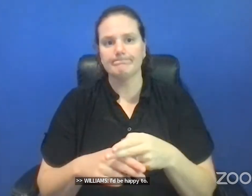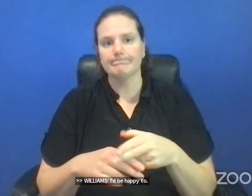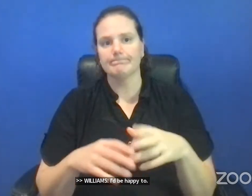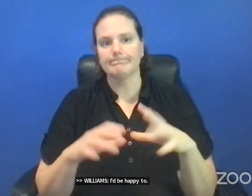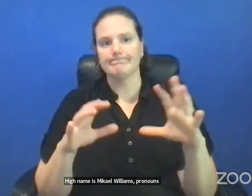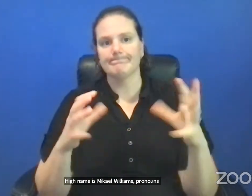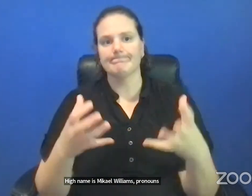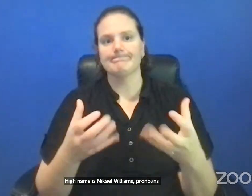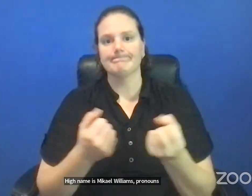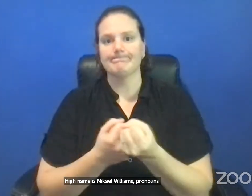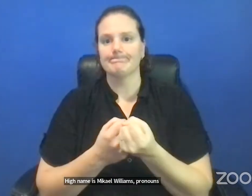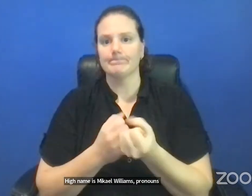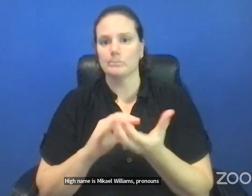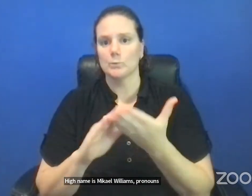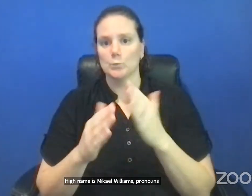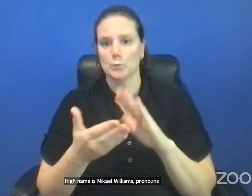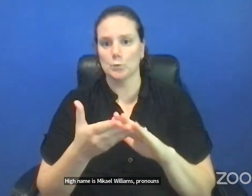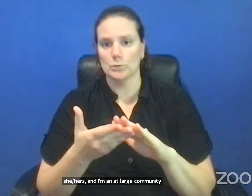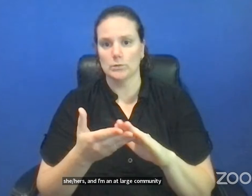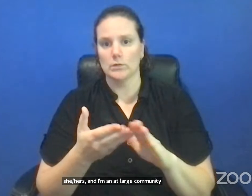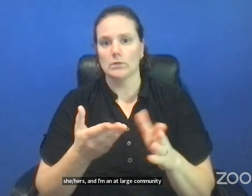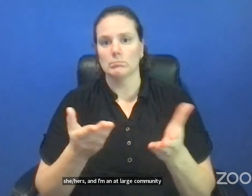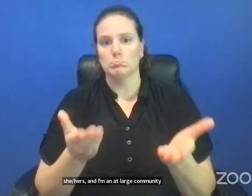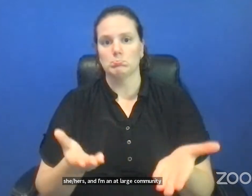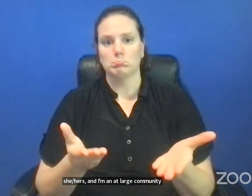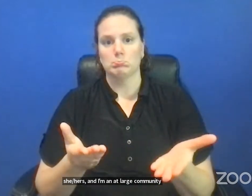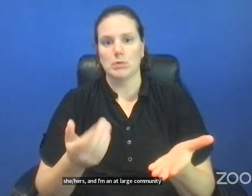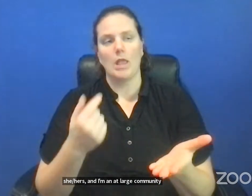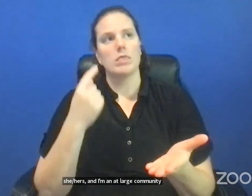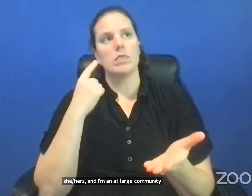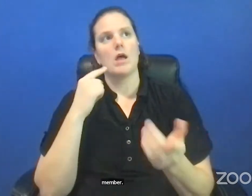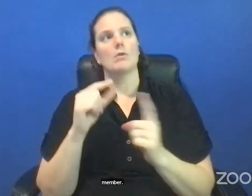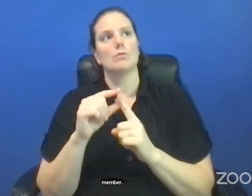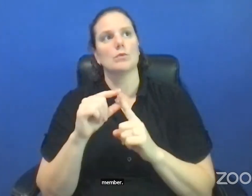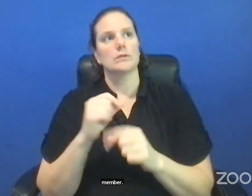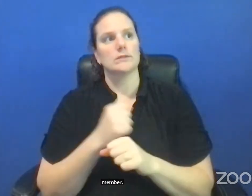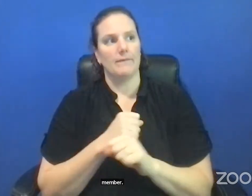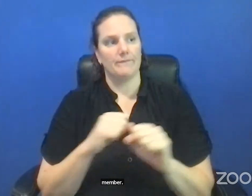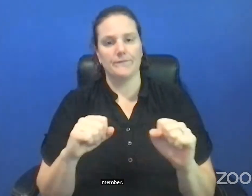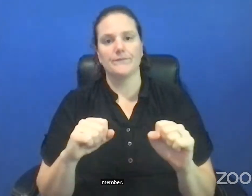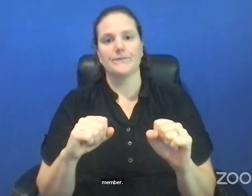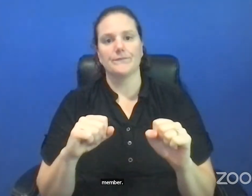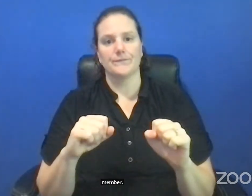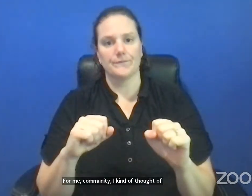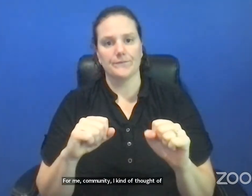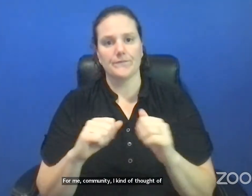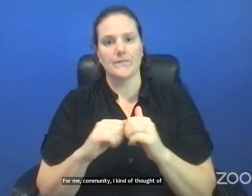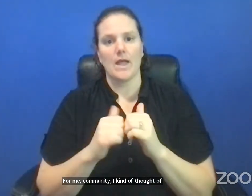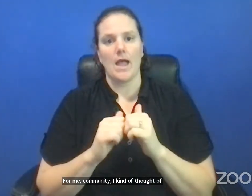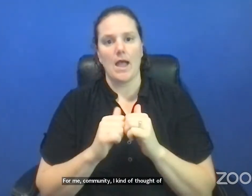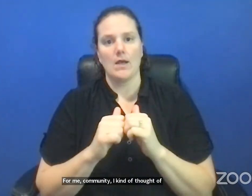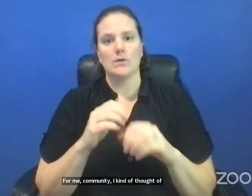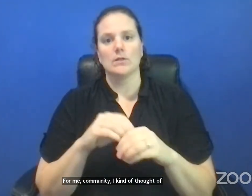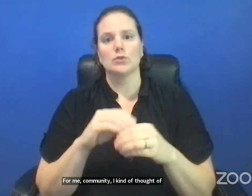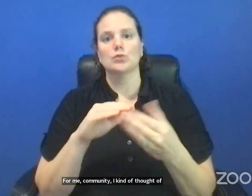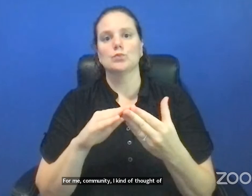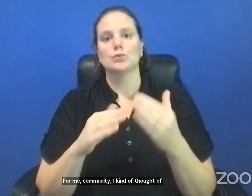member. And for me, community, I kind of thought of the word safety, and how when you're in a